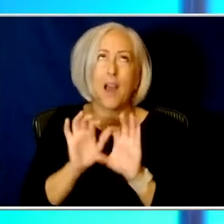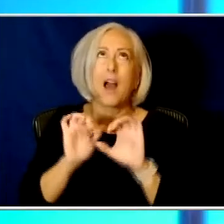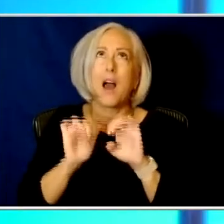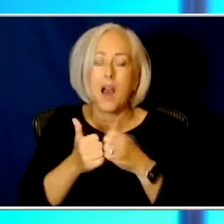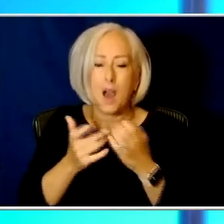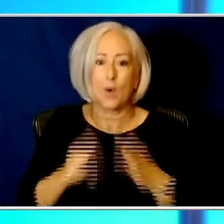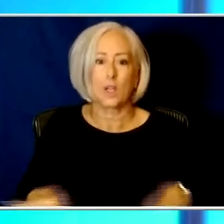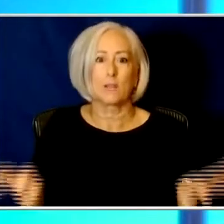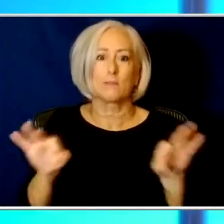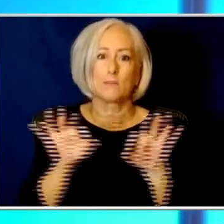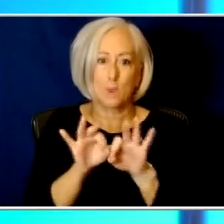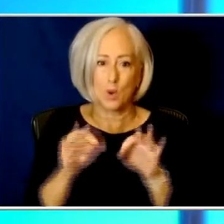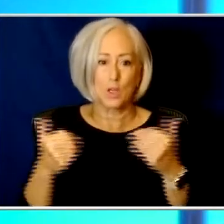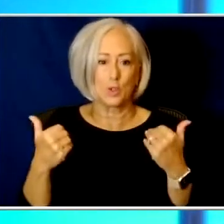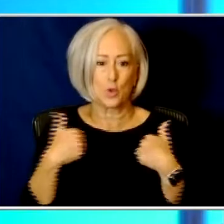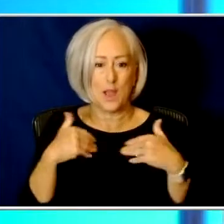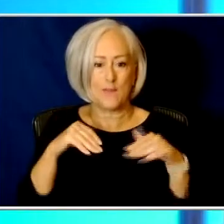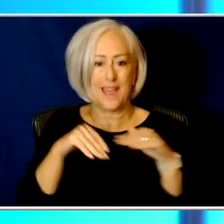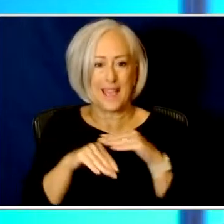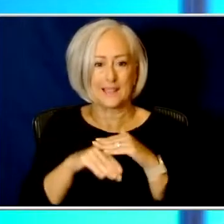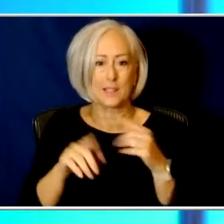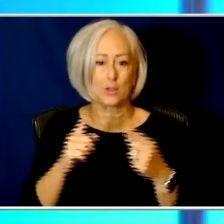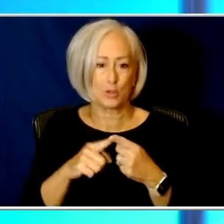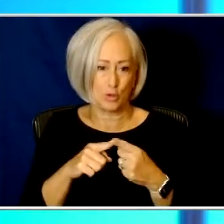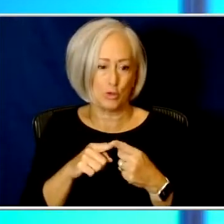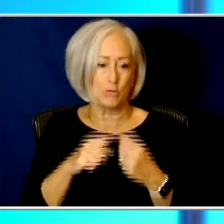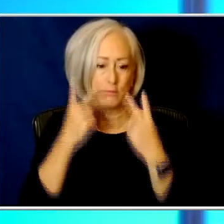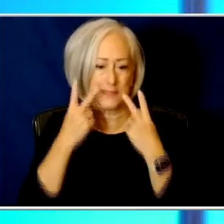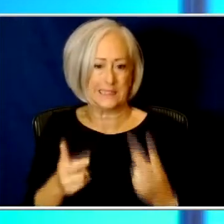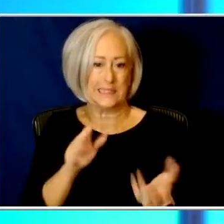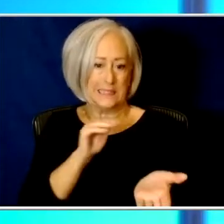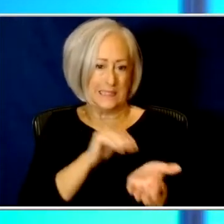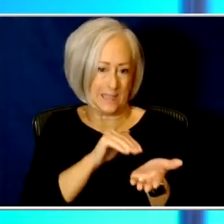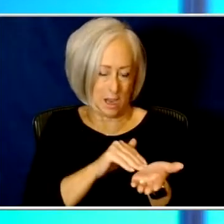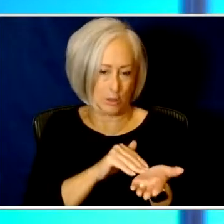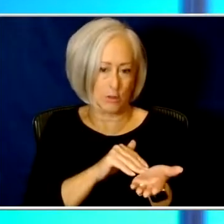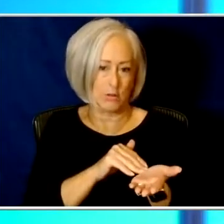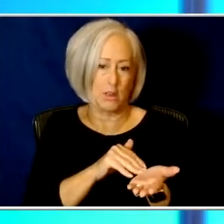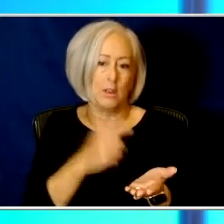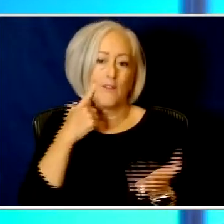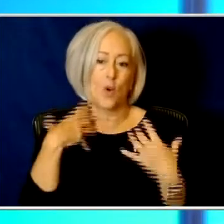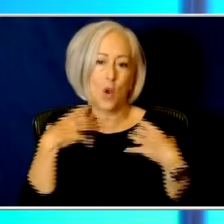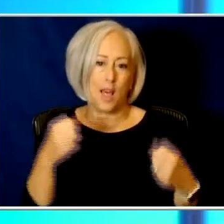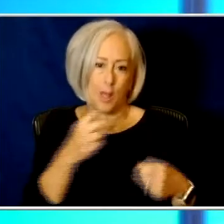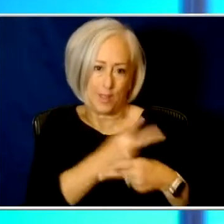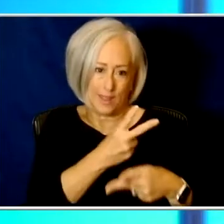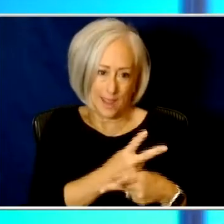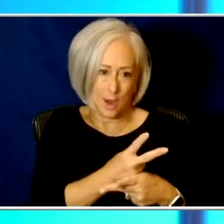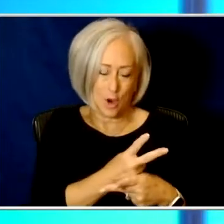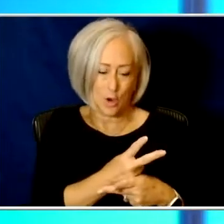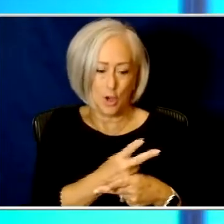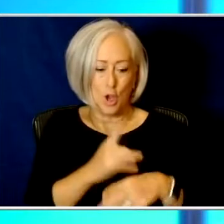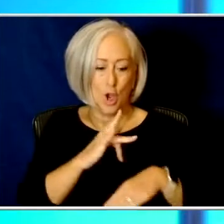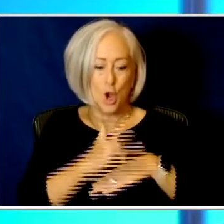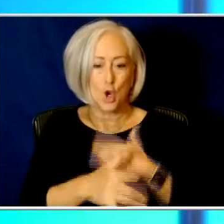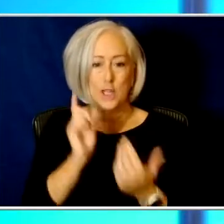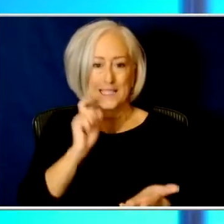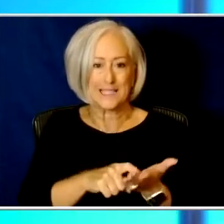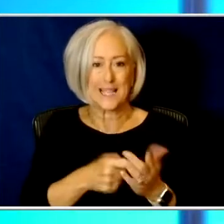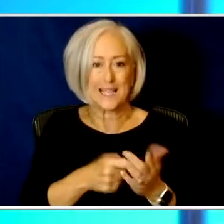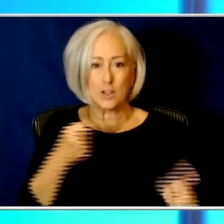have access to healthcare. Obviously, we have to have access, and so early detection through mammogram, that is important. But